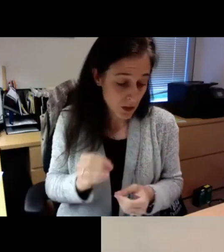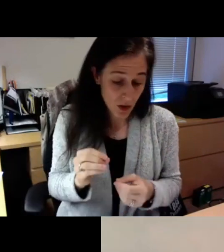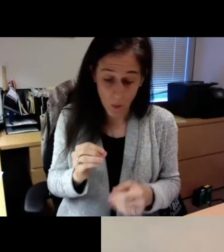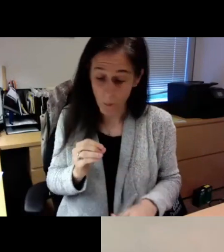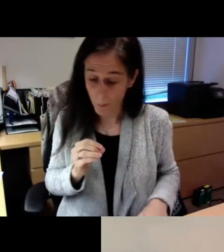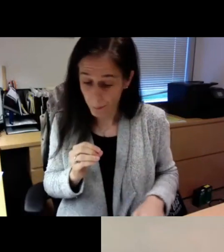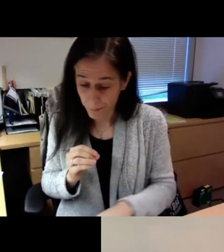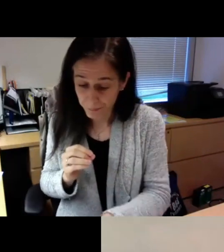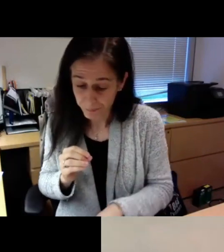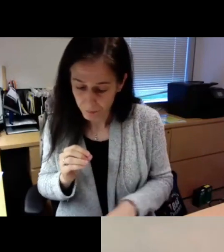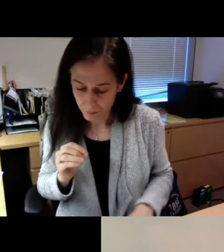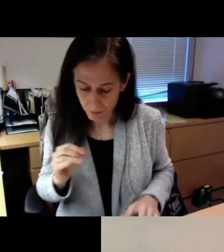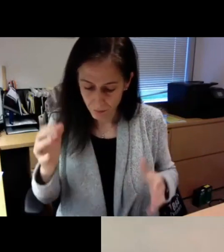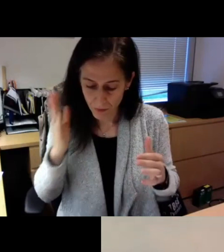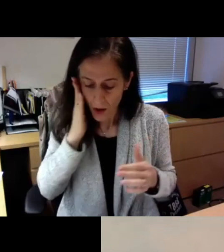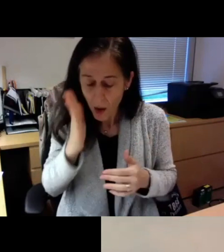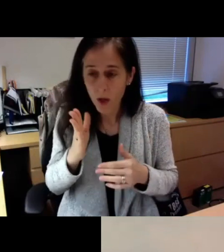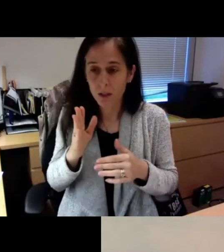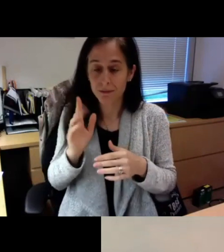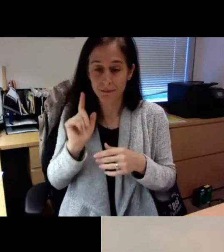our students.